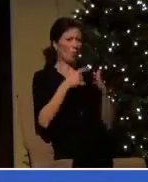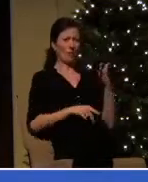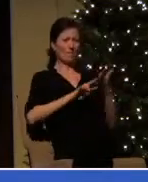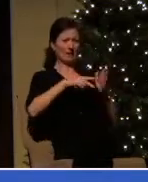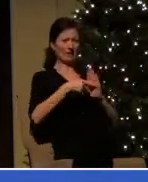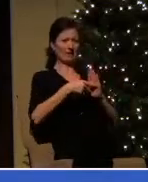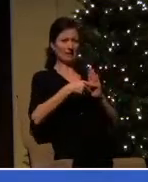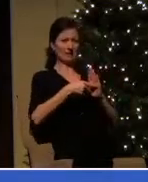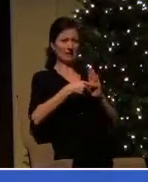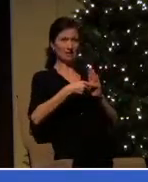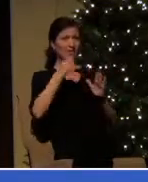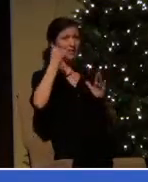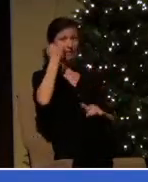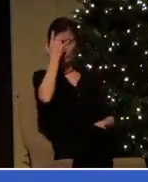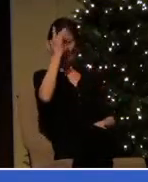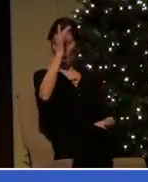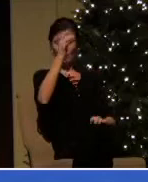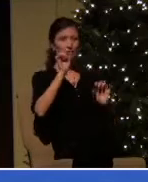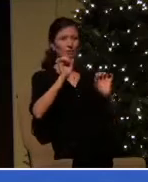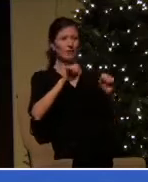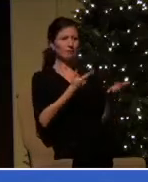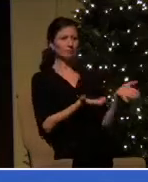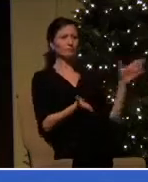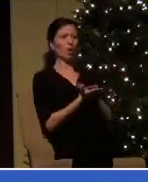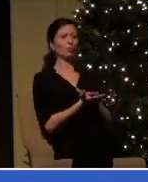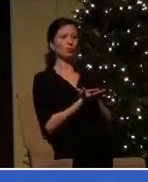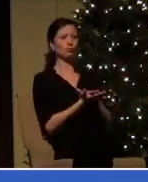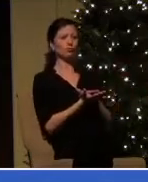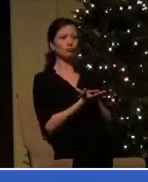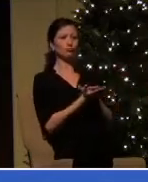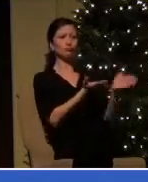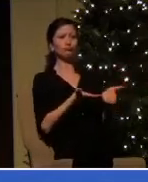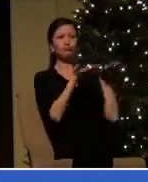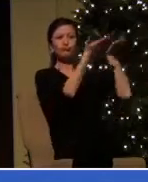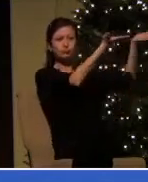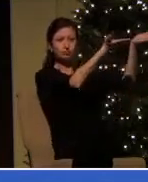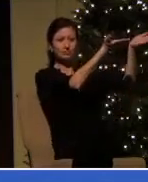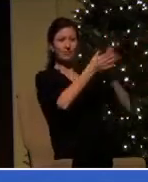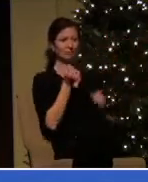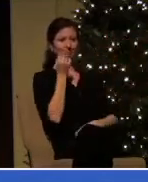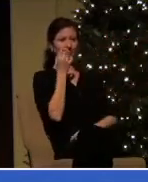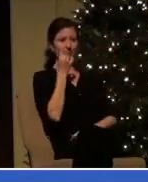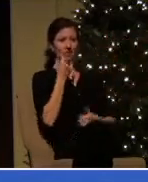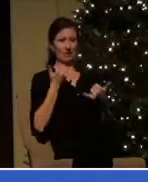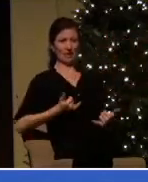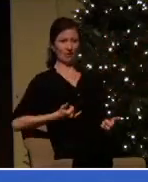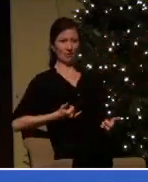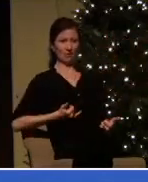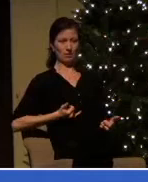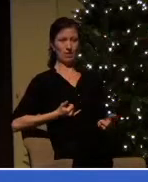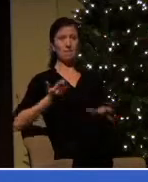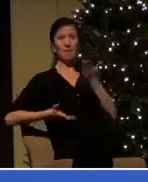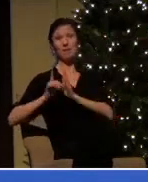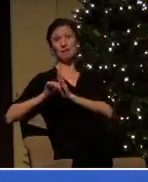shelf, because there's a lot of things we don't understand, and there's a lot of things that only become clear with the passing of